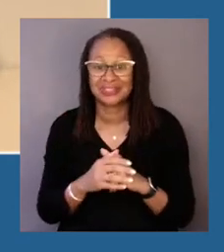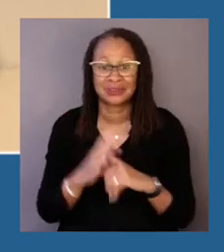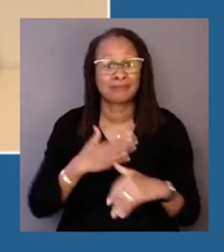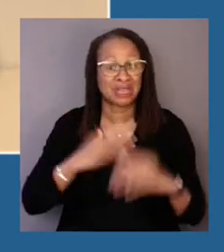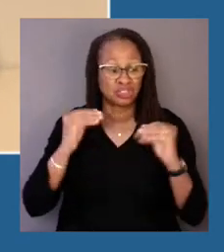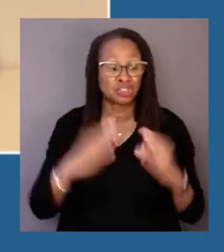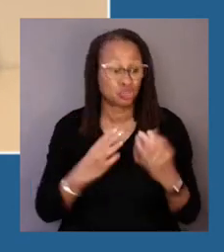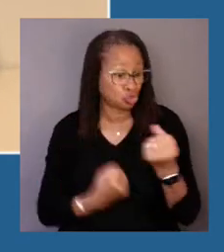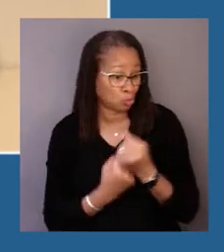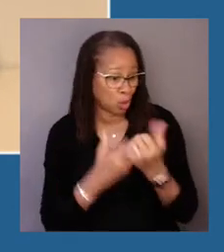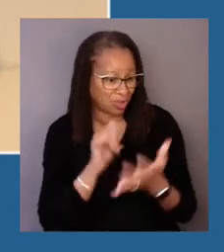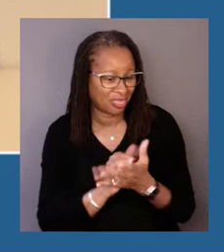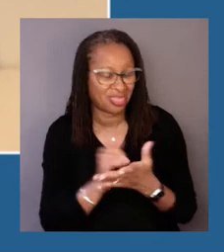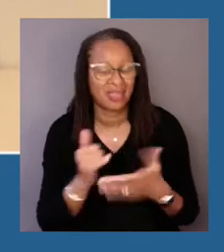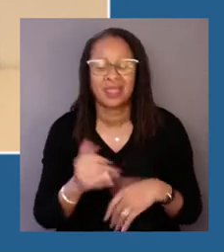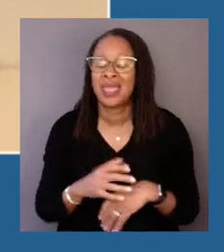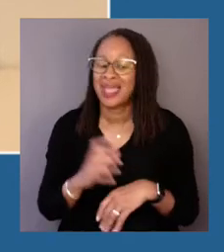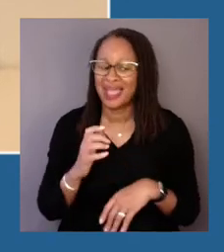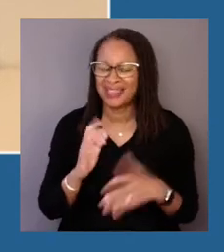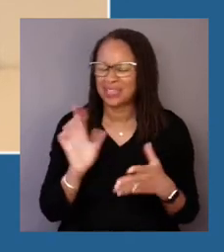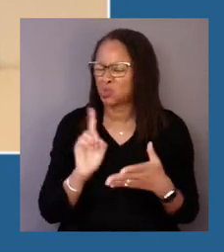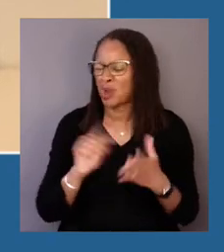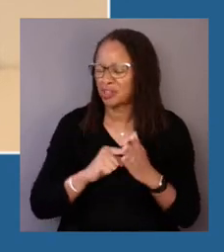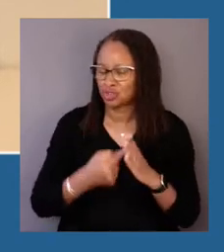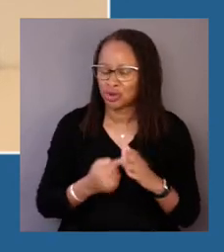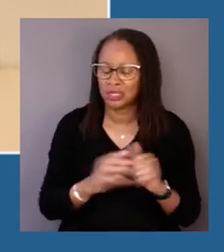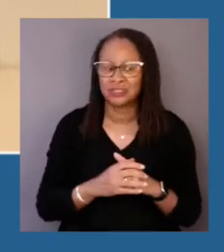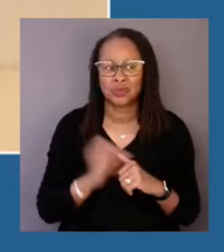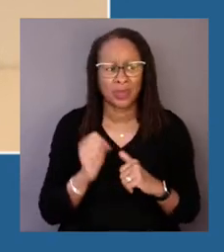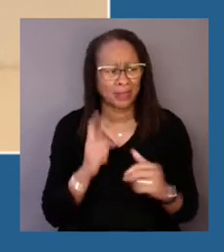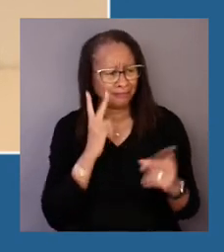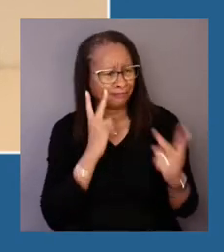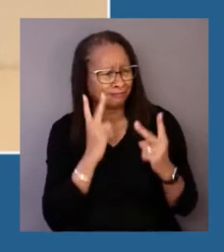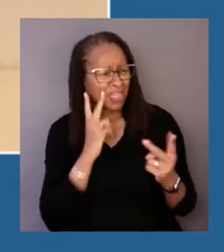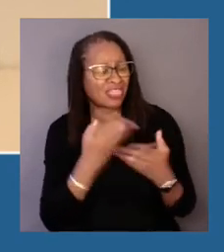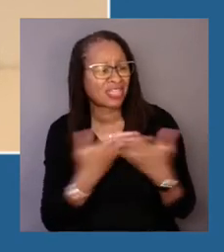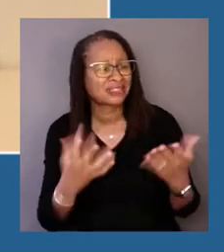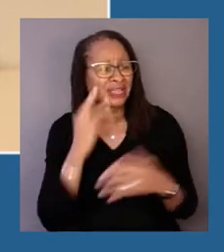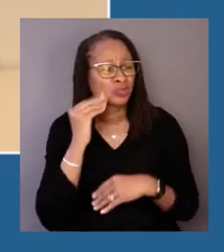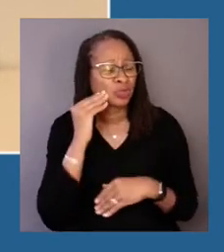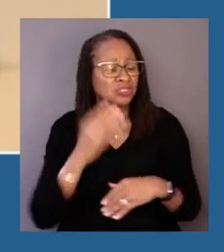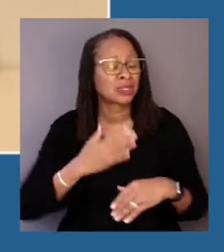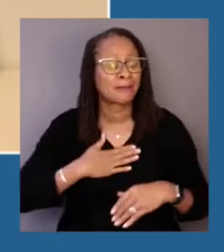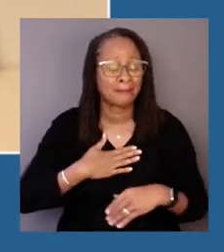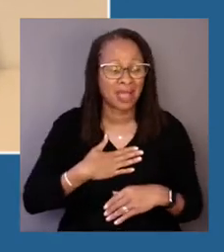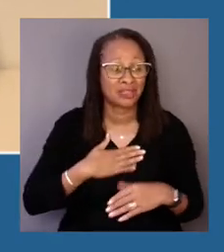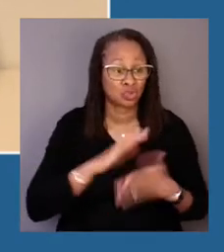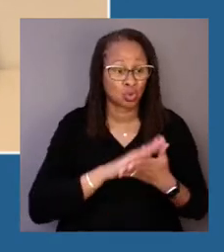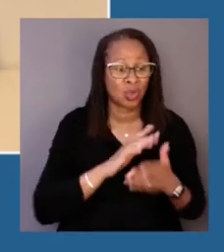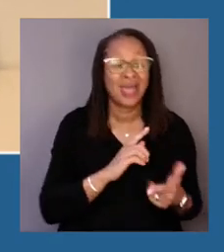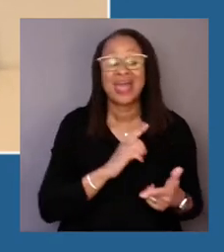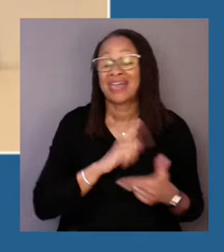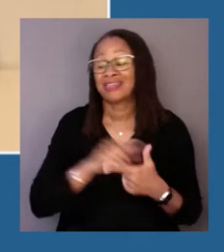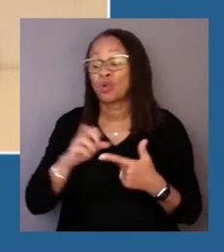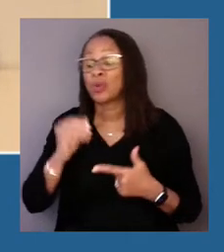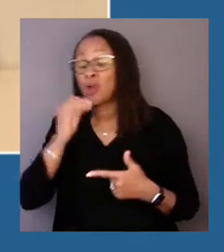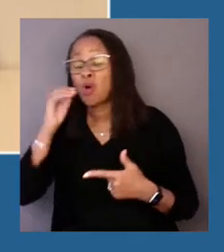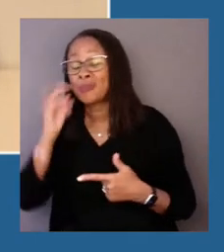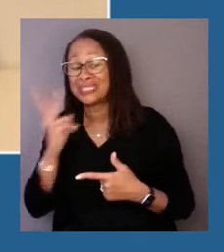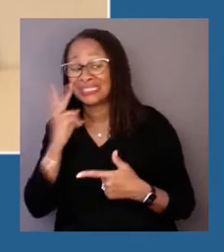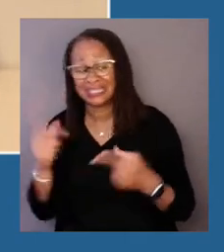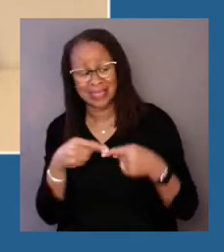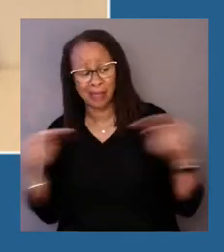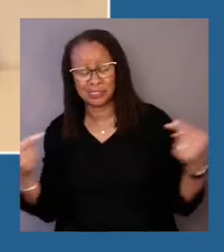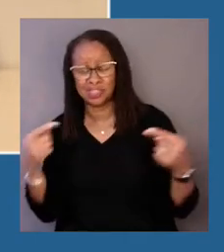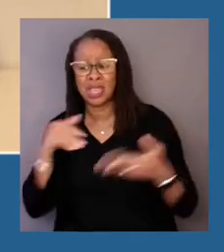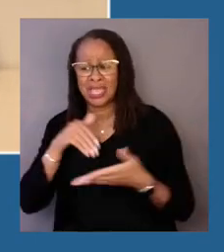compounded by kind of like the stuff I was experiencing at my school and also in my neighborhood and seeing that contrast. And then it all kind of eventually led me into